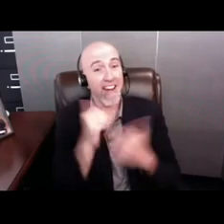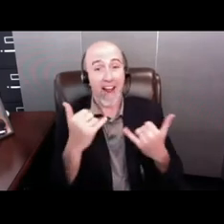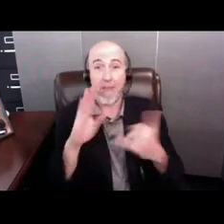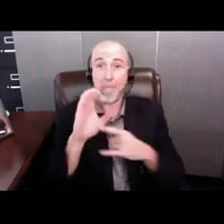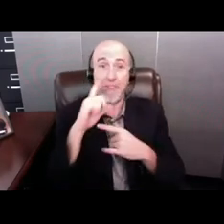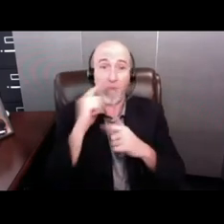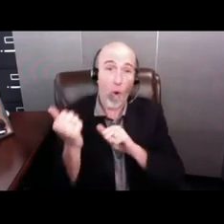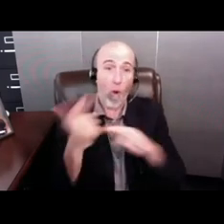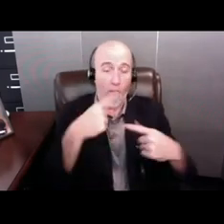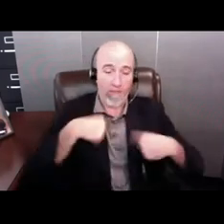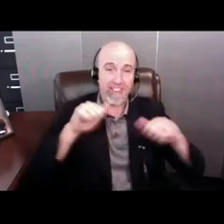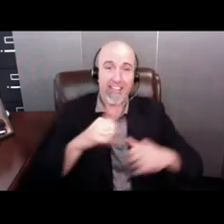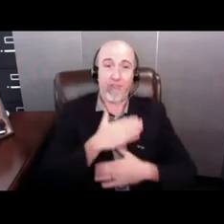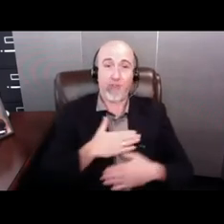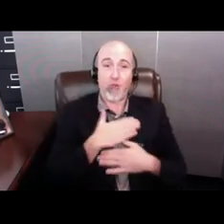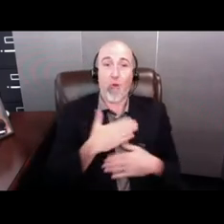of us to enjoy and